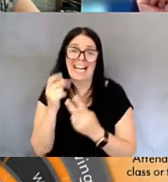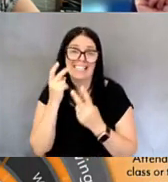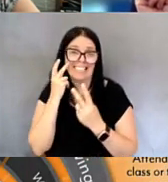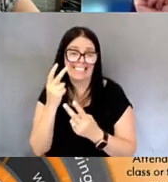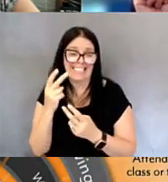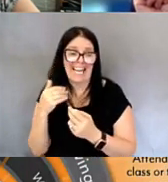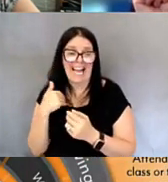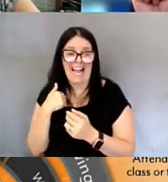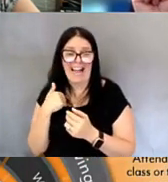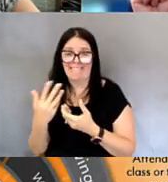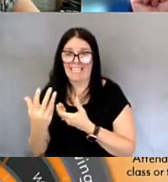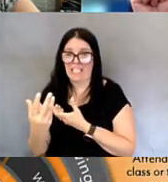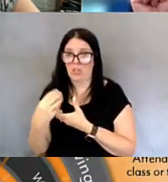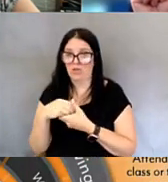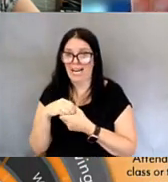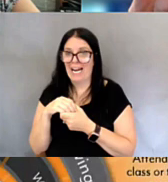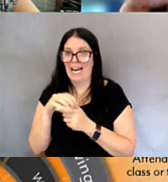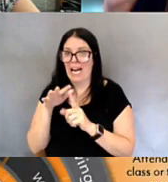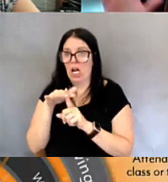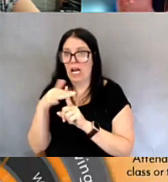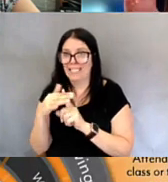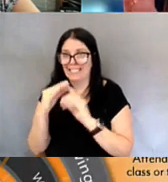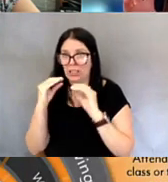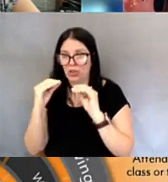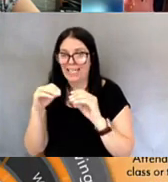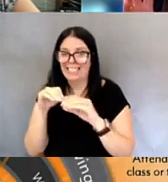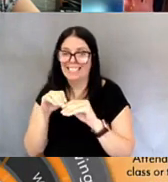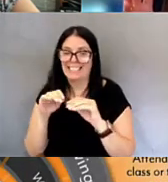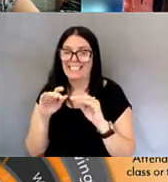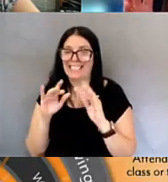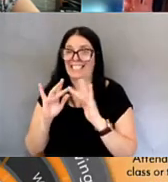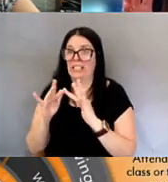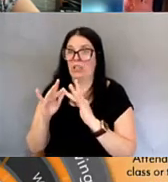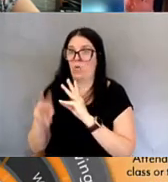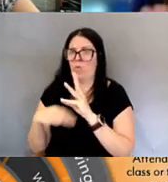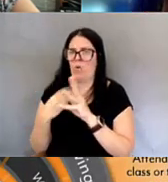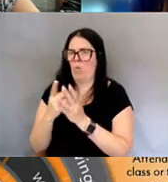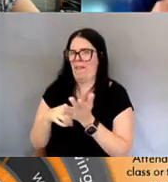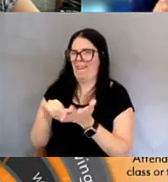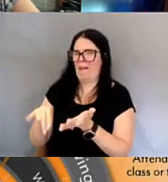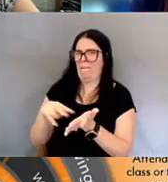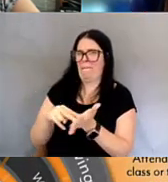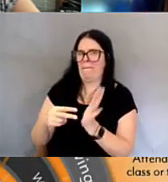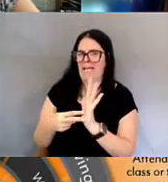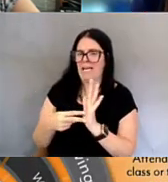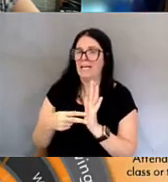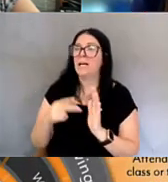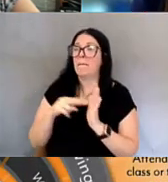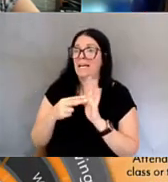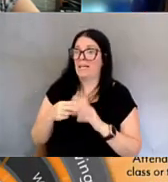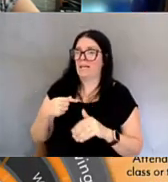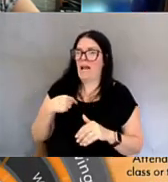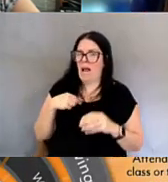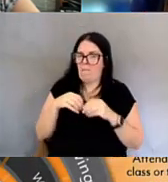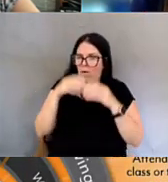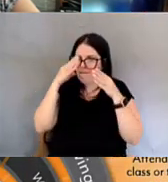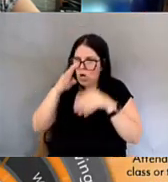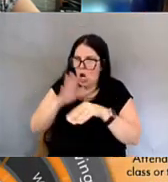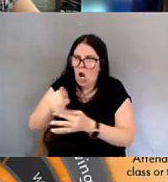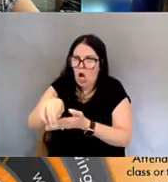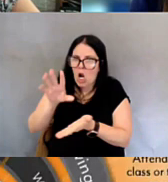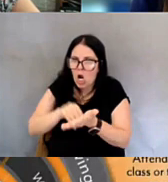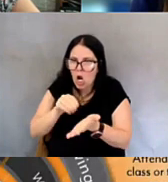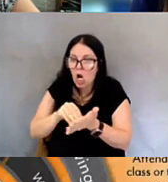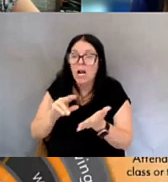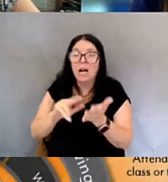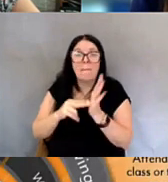and contextualized instruction in a digital world means that you are learner-centered when you honor